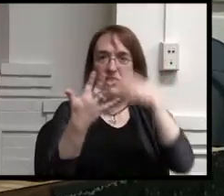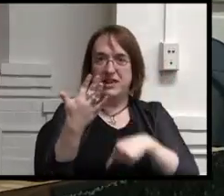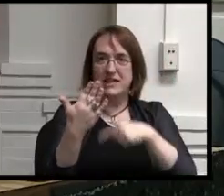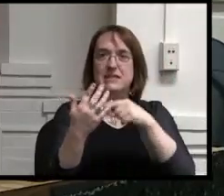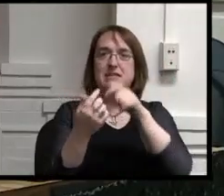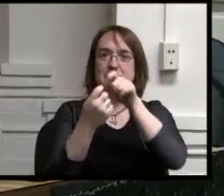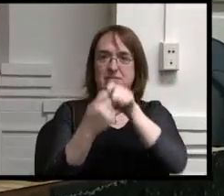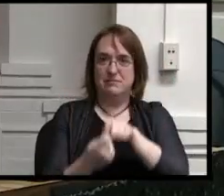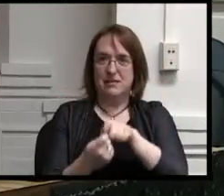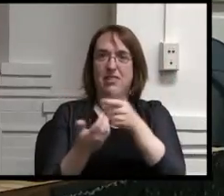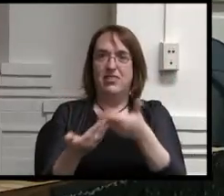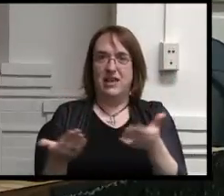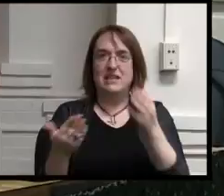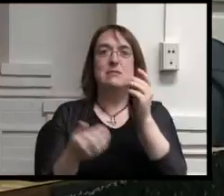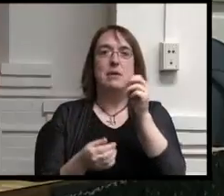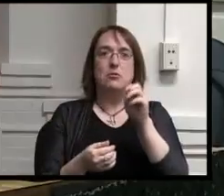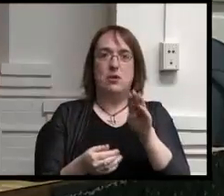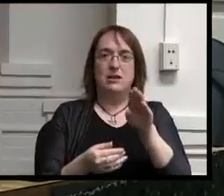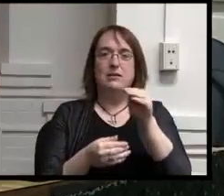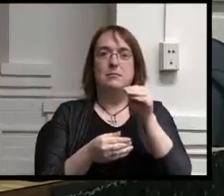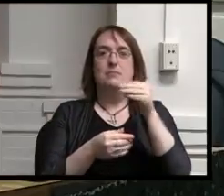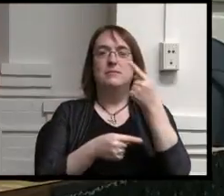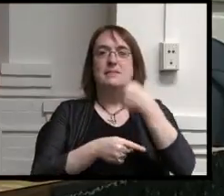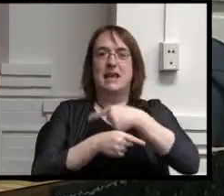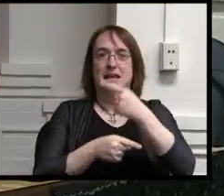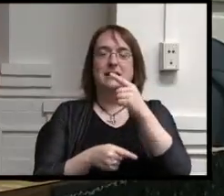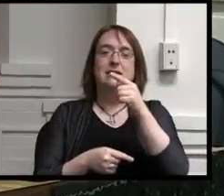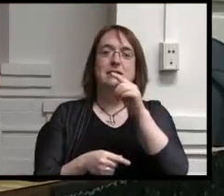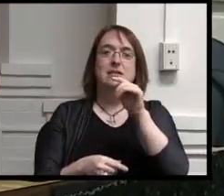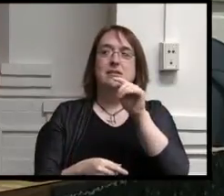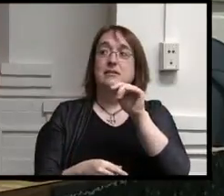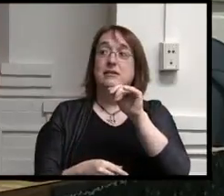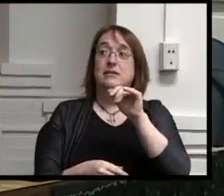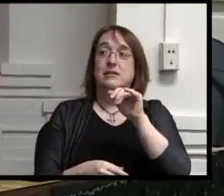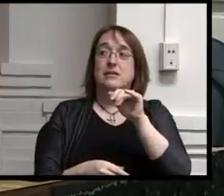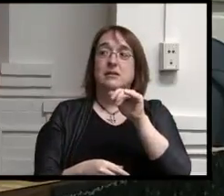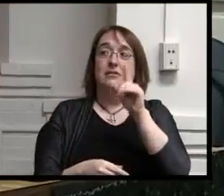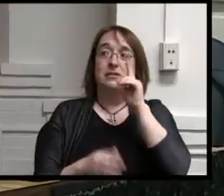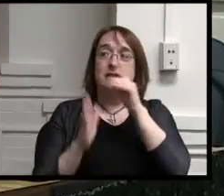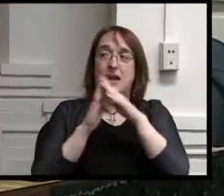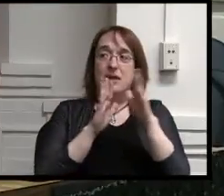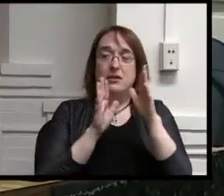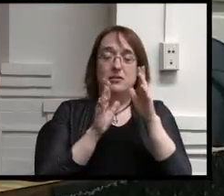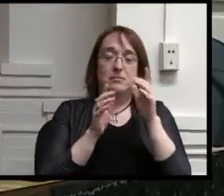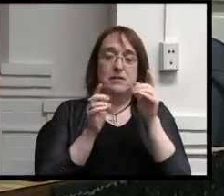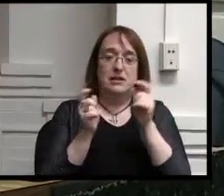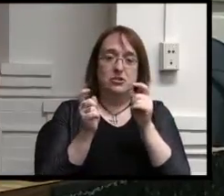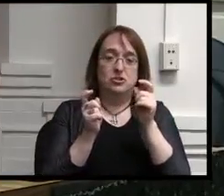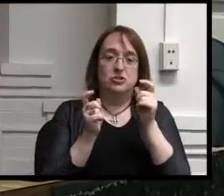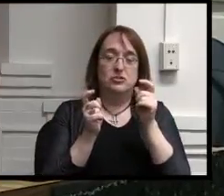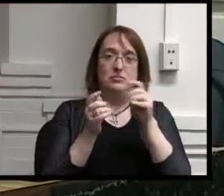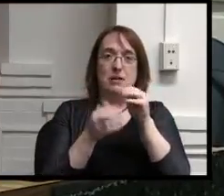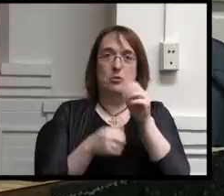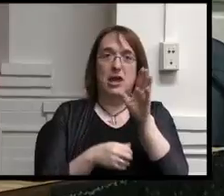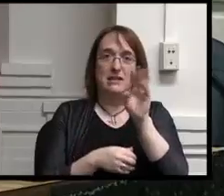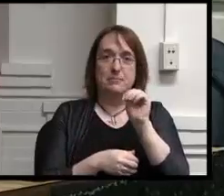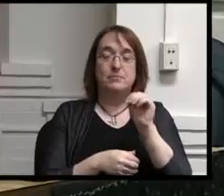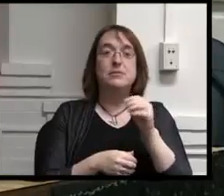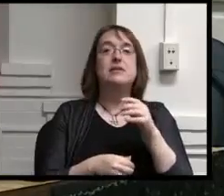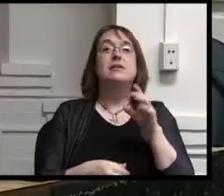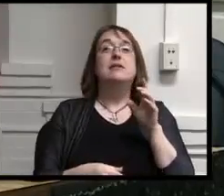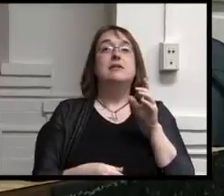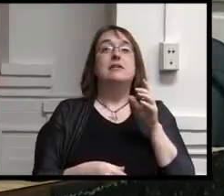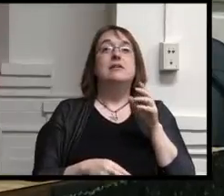in the memorandum dated January 12, 2017 from Town Manager Elwell. We have a motion to